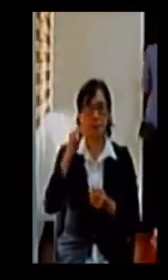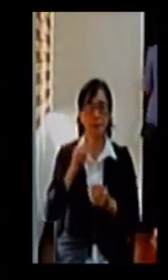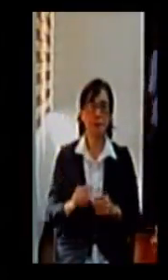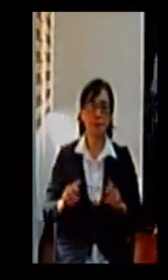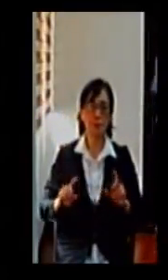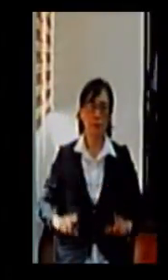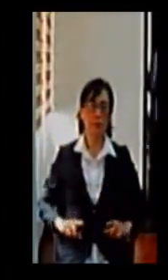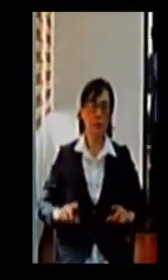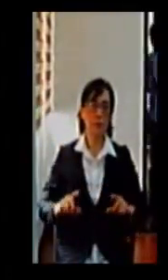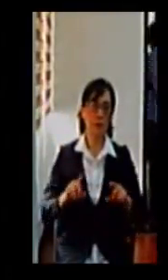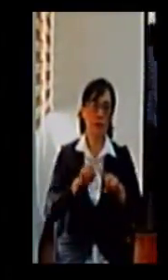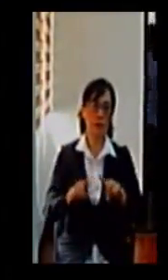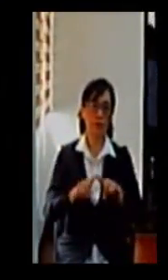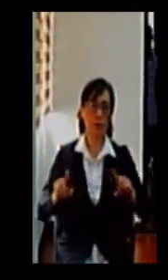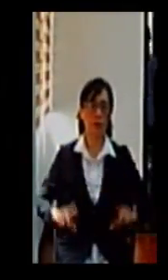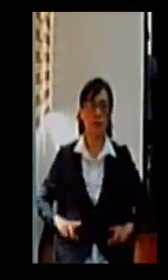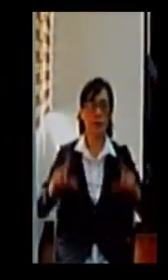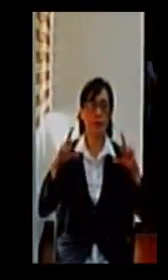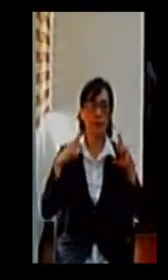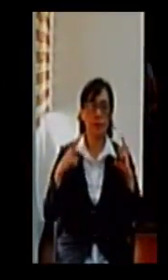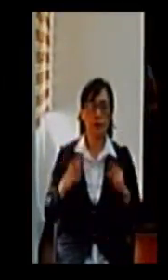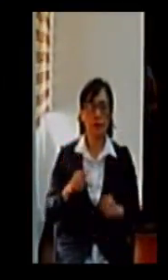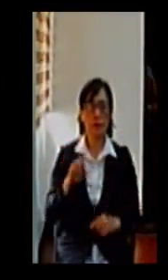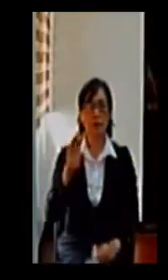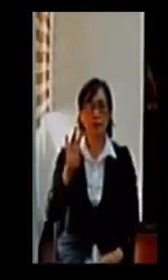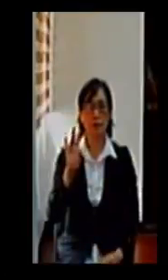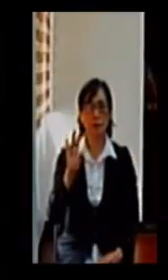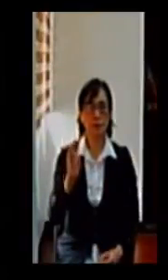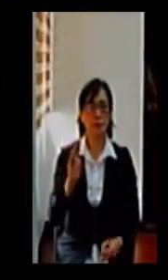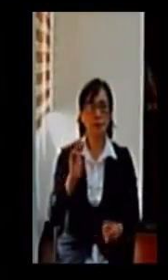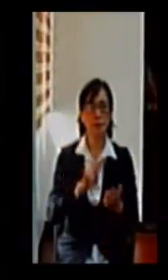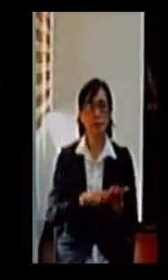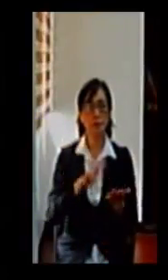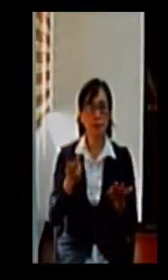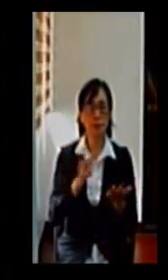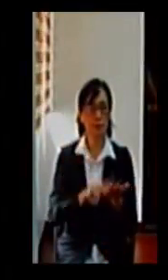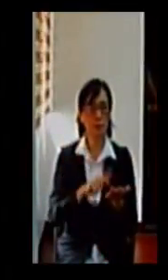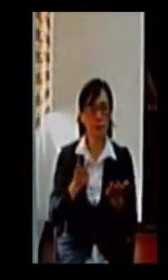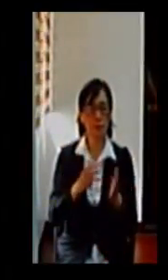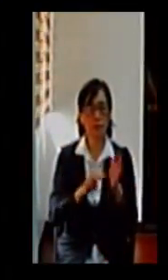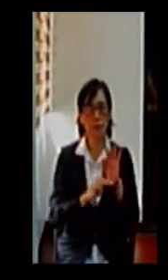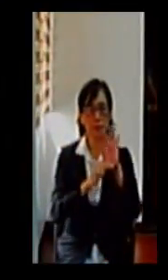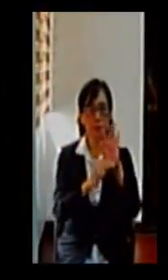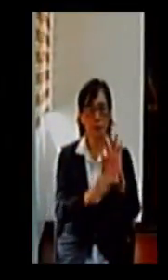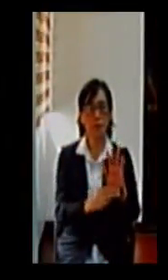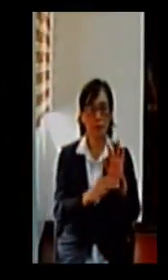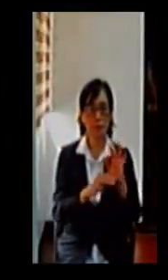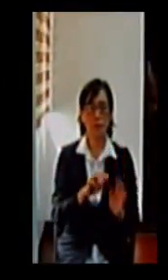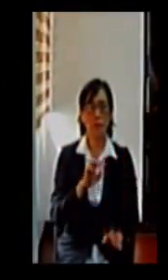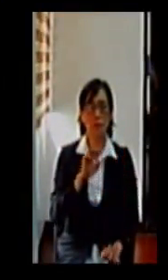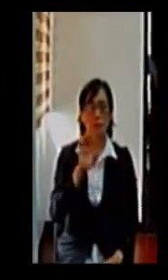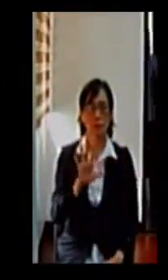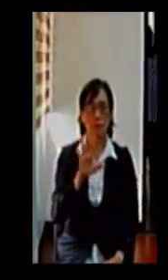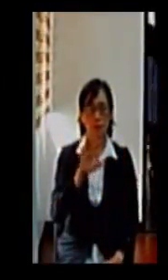climate change consisting of 17 pages, which was pre-marked as Exhibit Quintuple V to